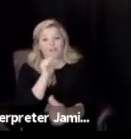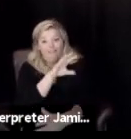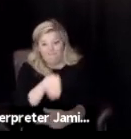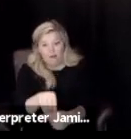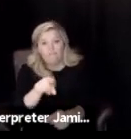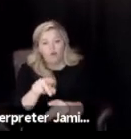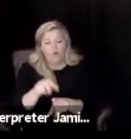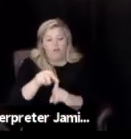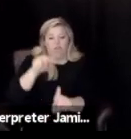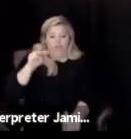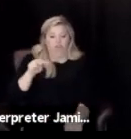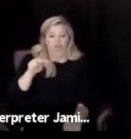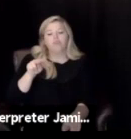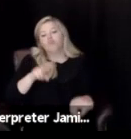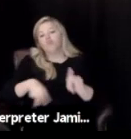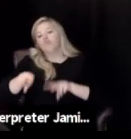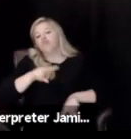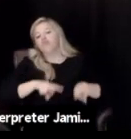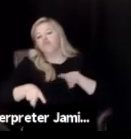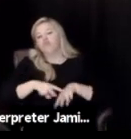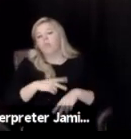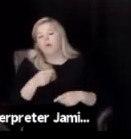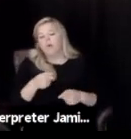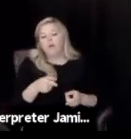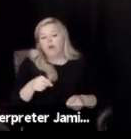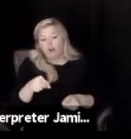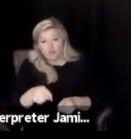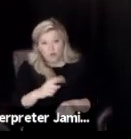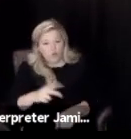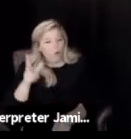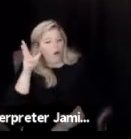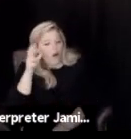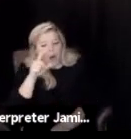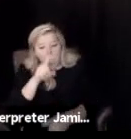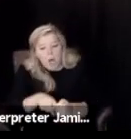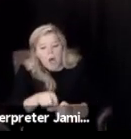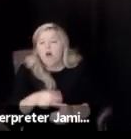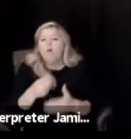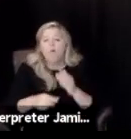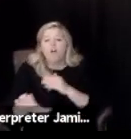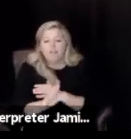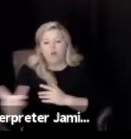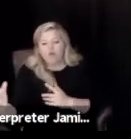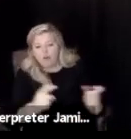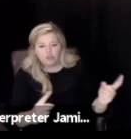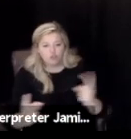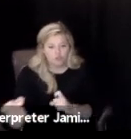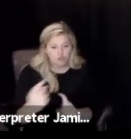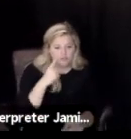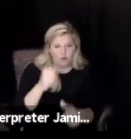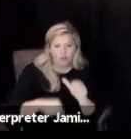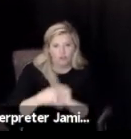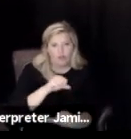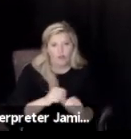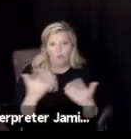what happens. What questions are they asking each other? What are they looking for, right? All